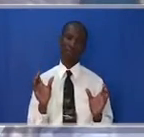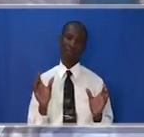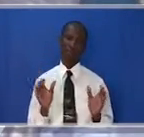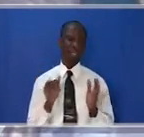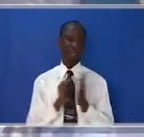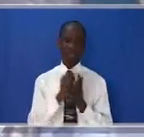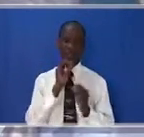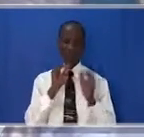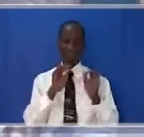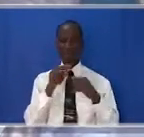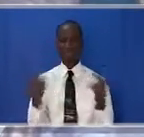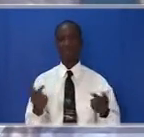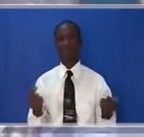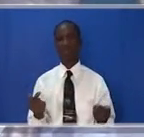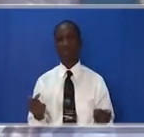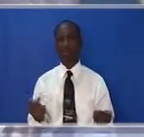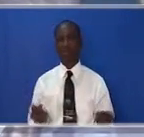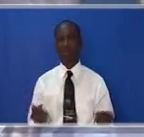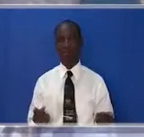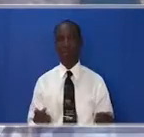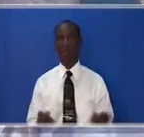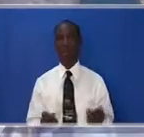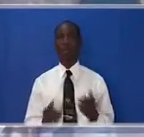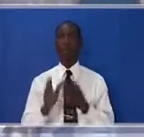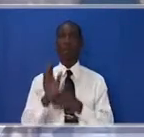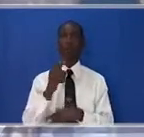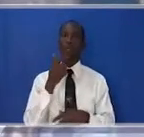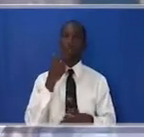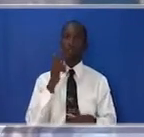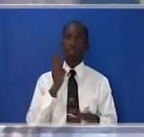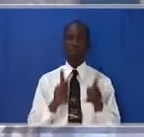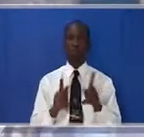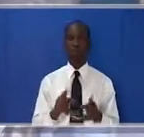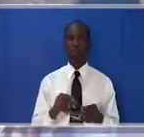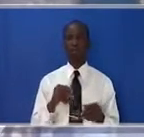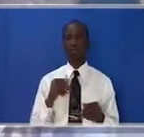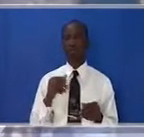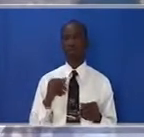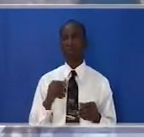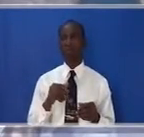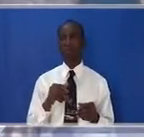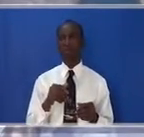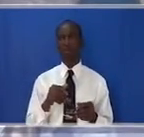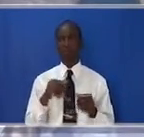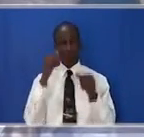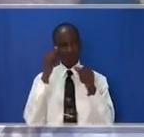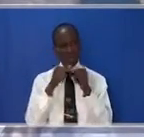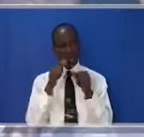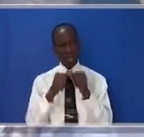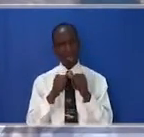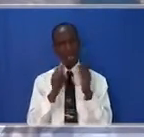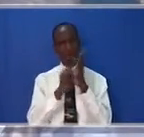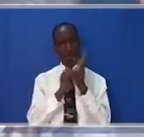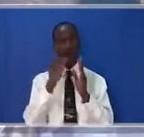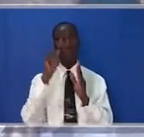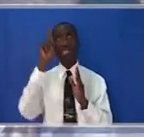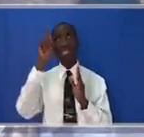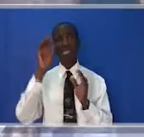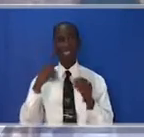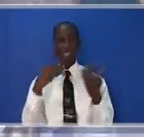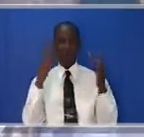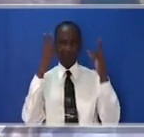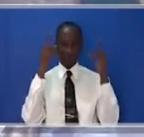na or kai so omon kai na ku Moses mra a o share Moses wo hore ma